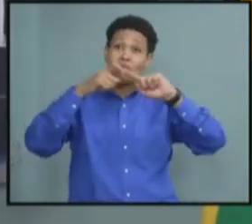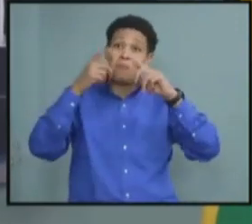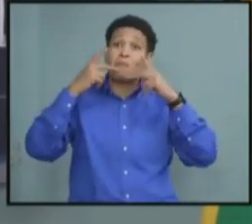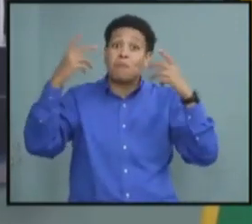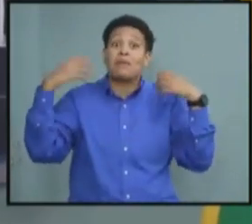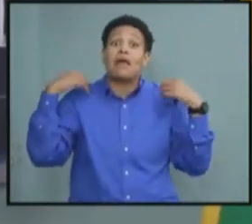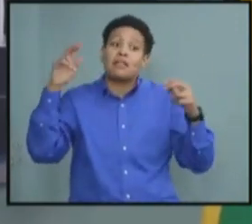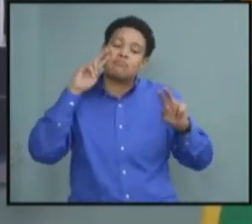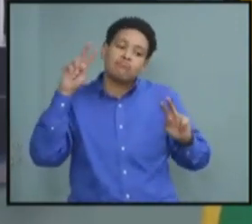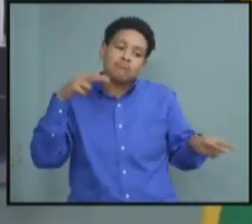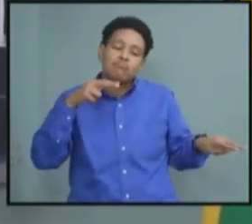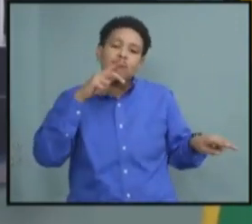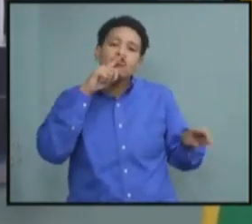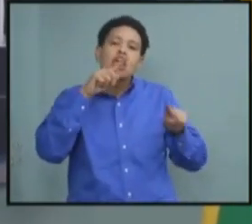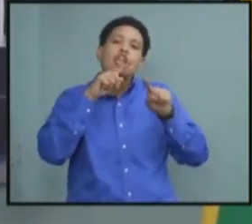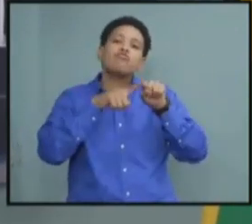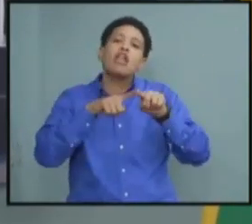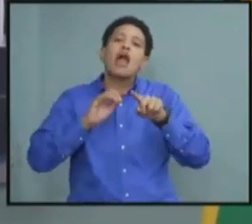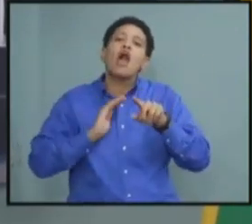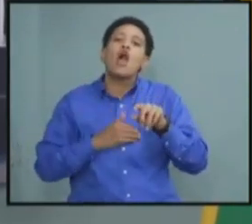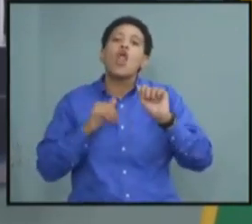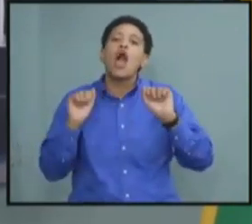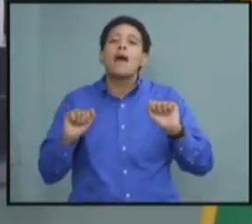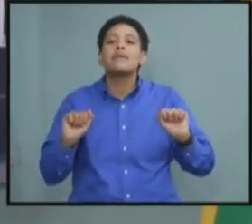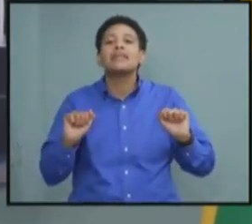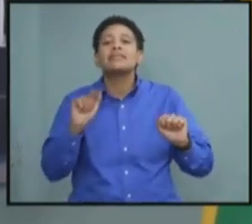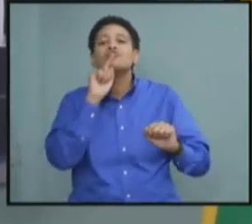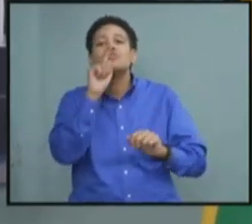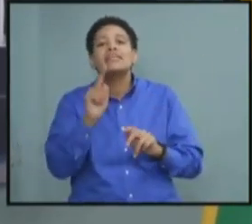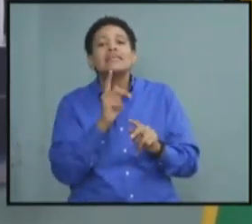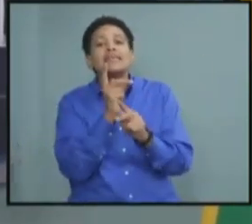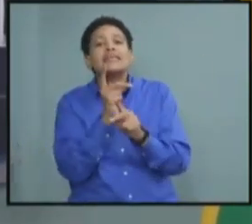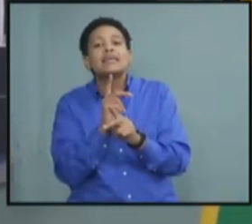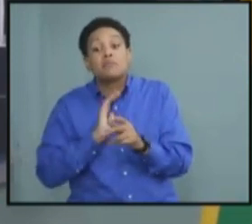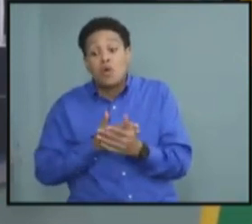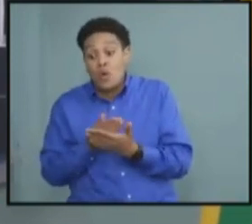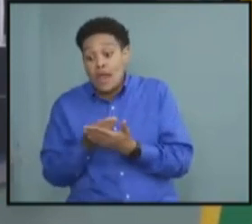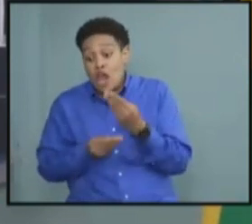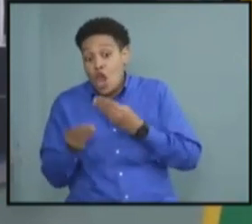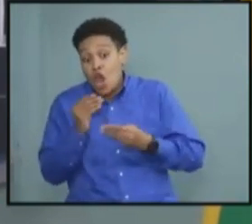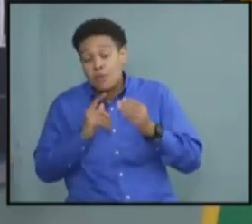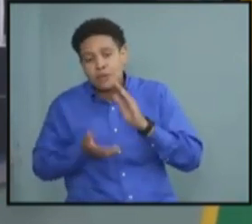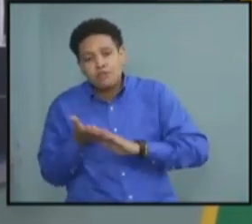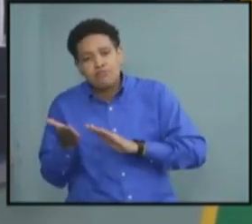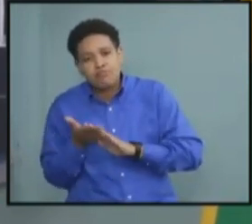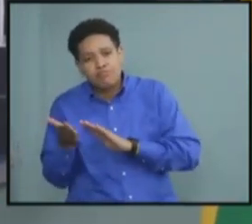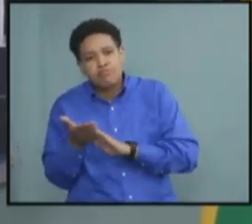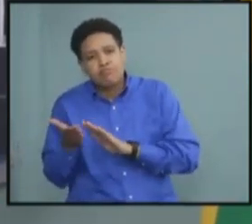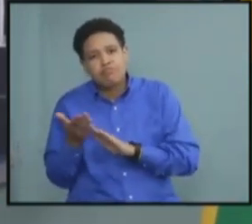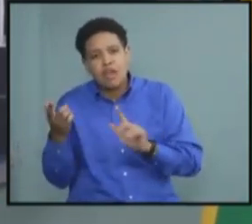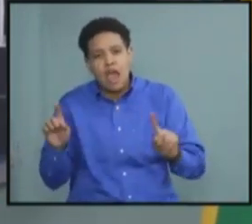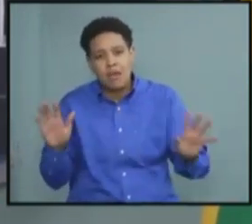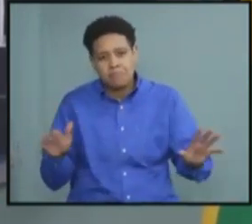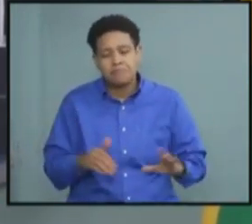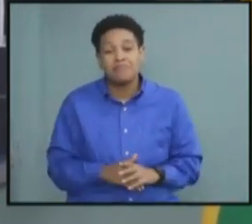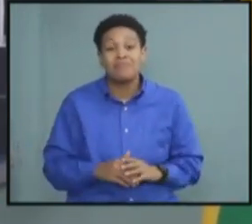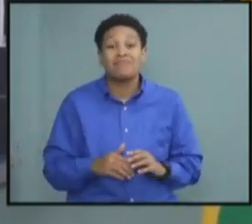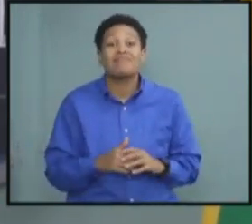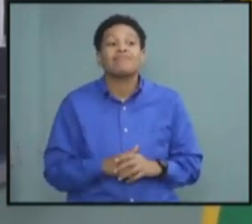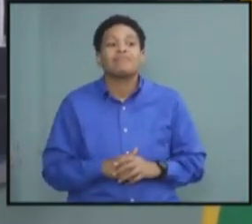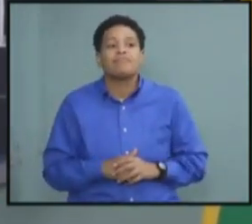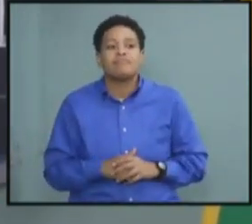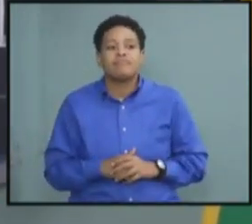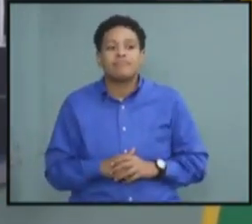standpoint relies on our ability to keep our economy afloat. So with that